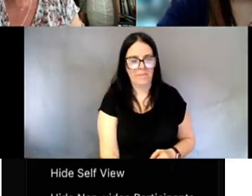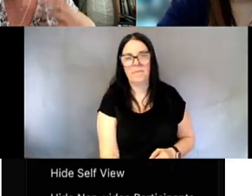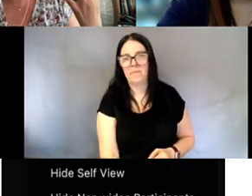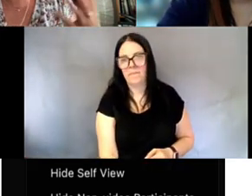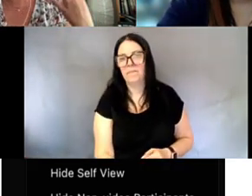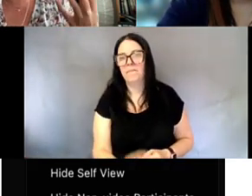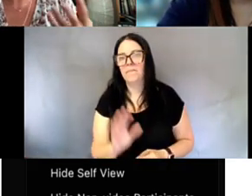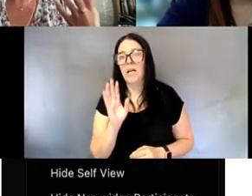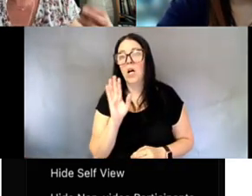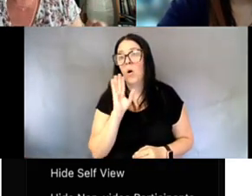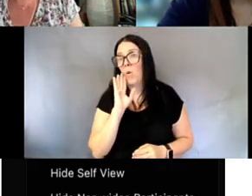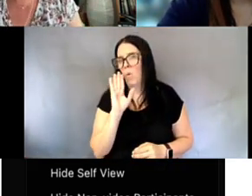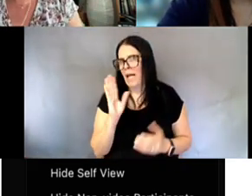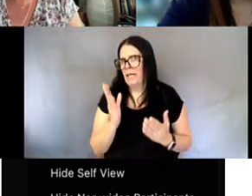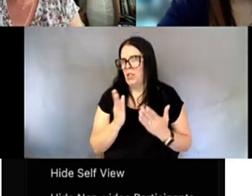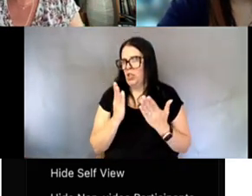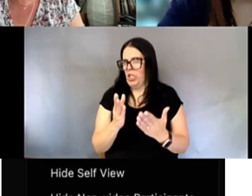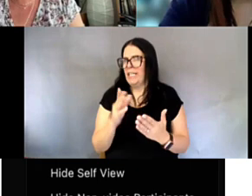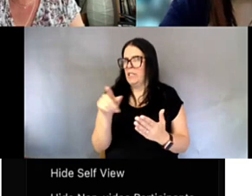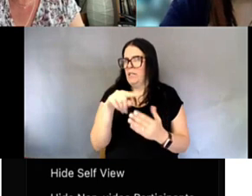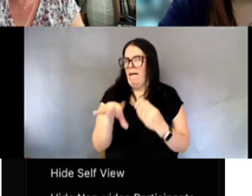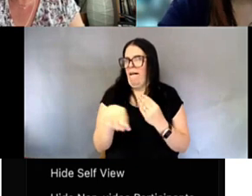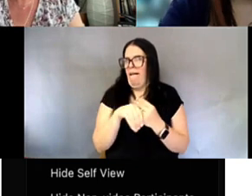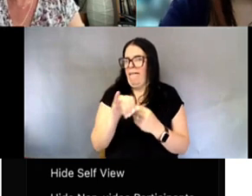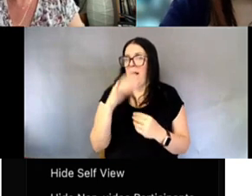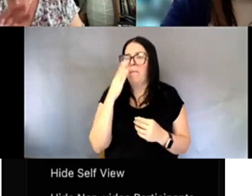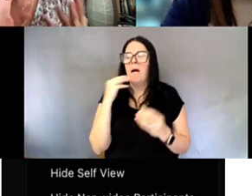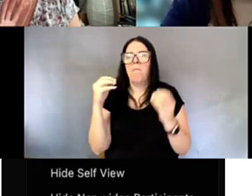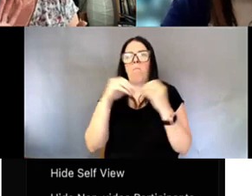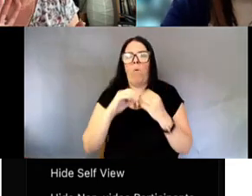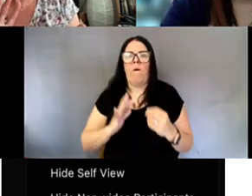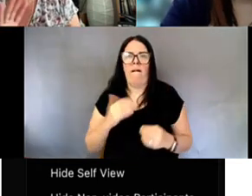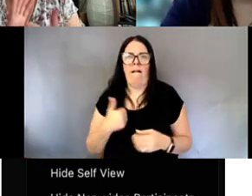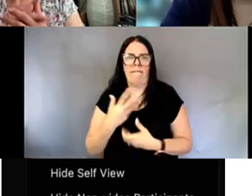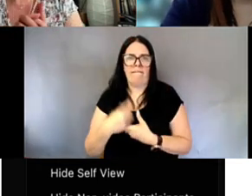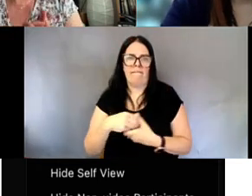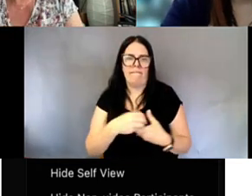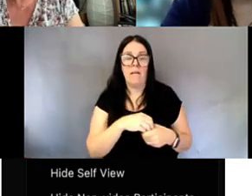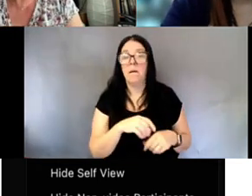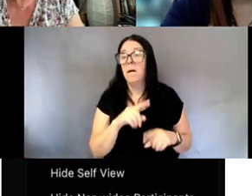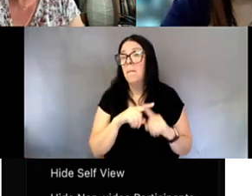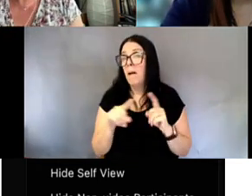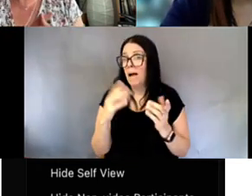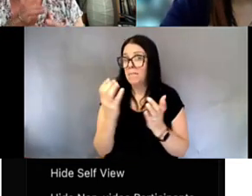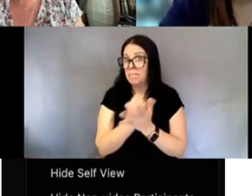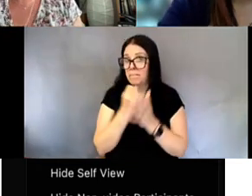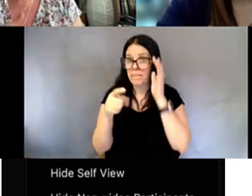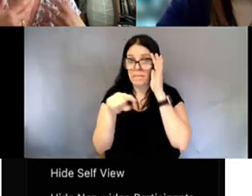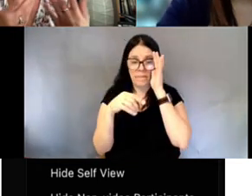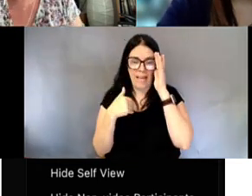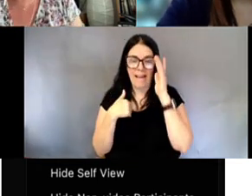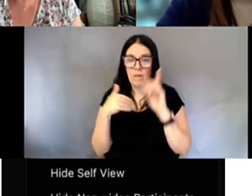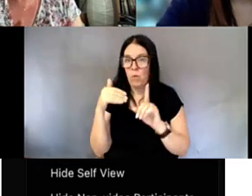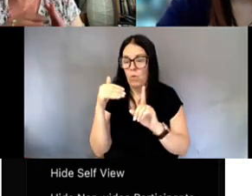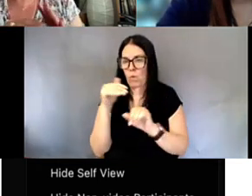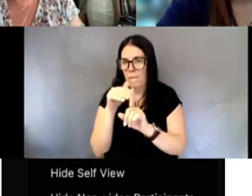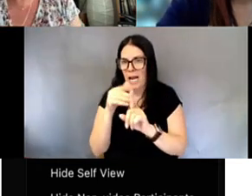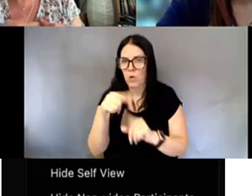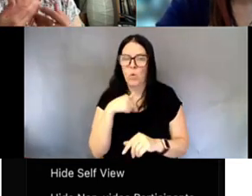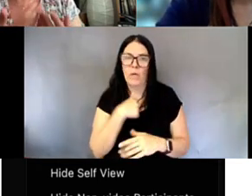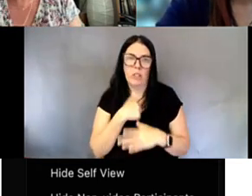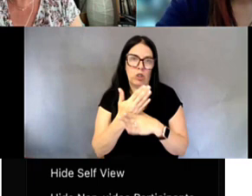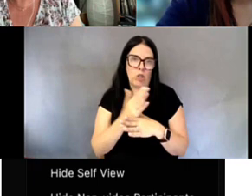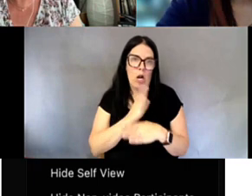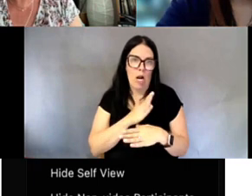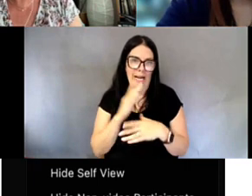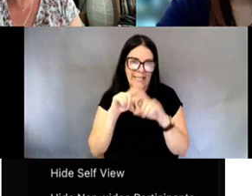that because it gives you more features and options to use. But in the meantime, just a quick reminder that we are sharing our slides, we are sharing